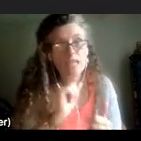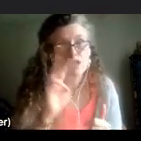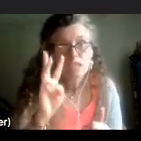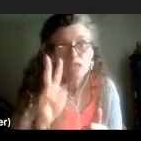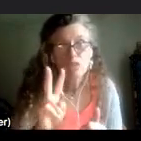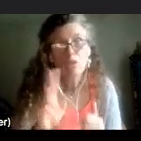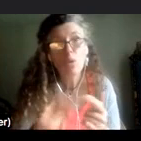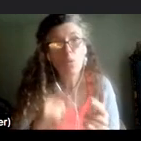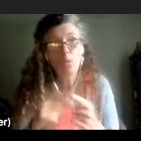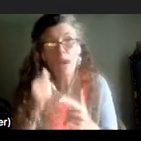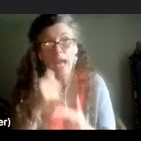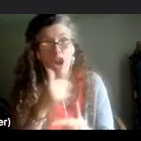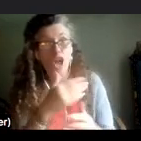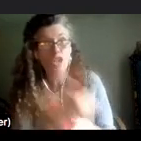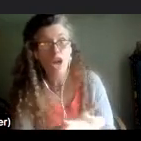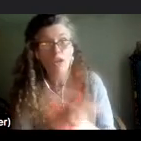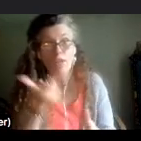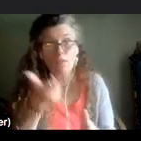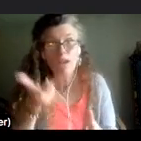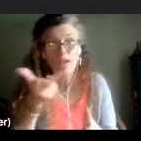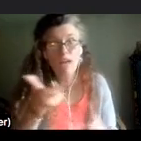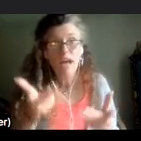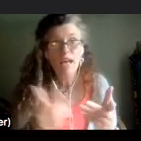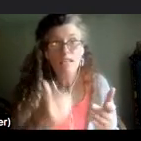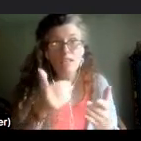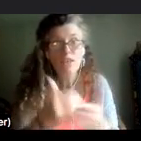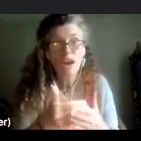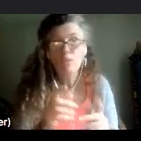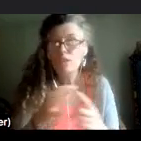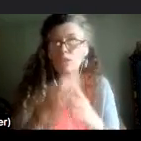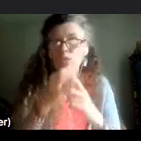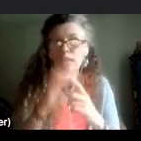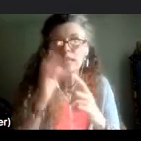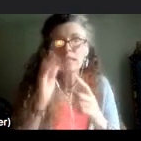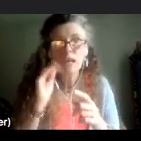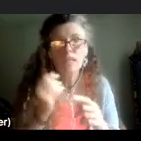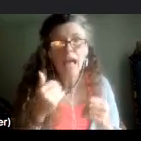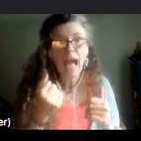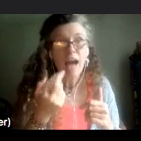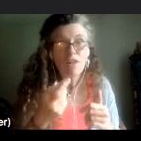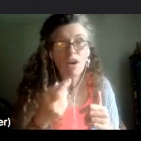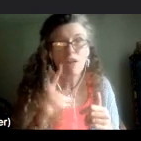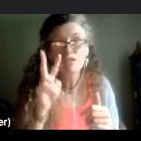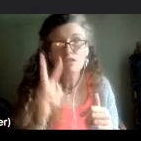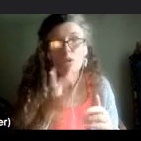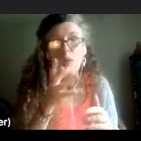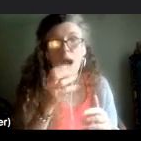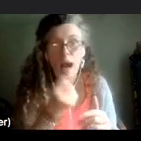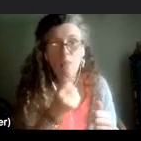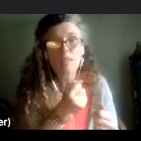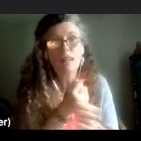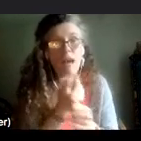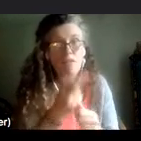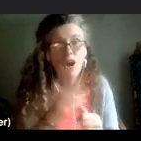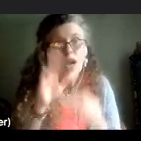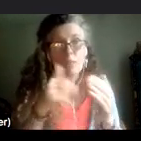she was born in 61, having our daughter together, the 3 of us, which is such a unique experience to have her have 2 moms that love her completely and have all the